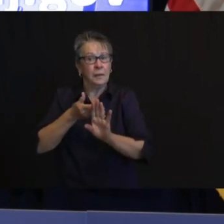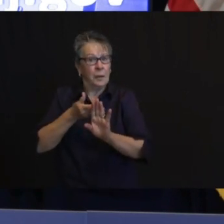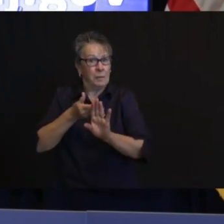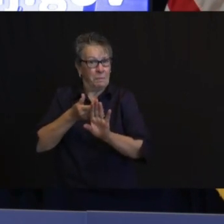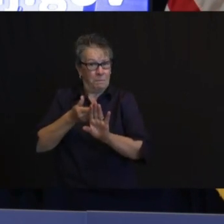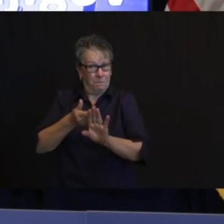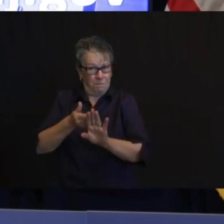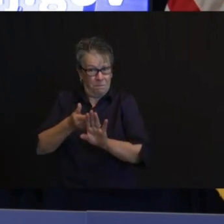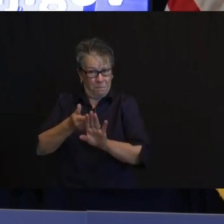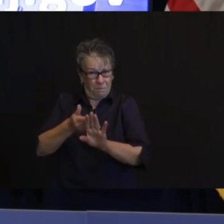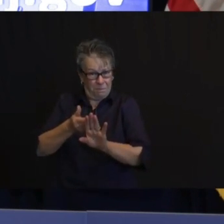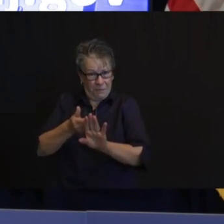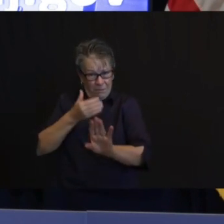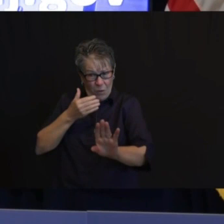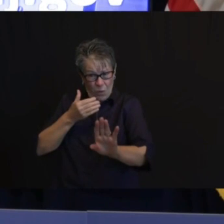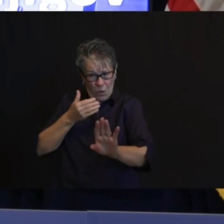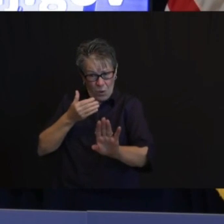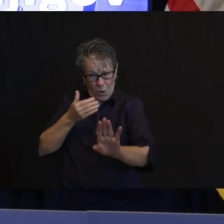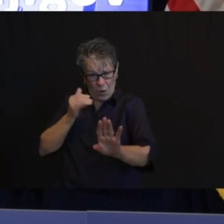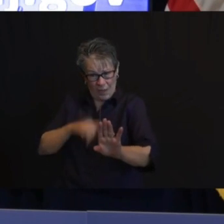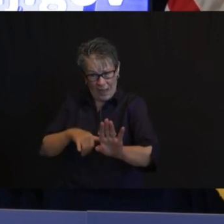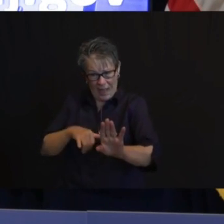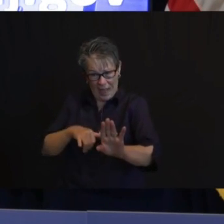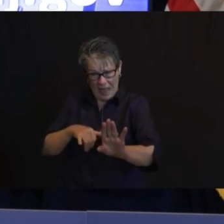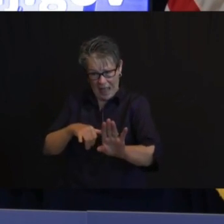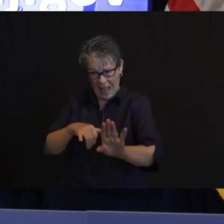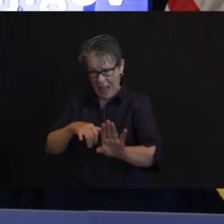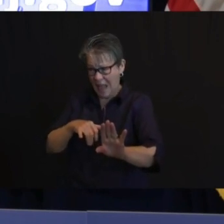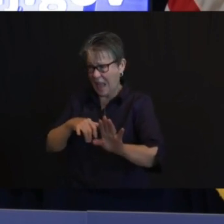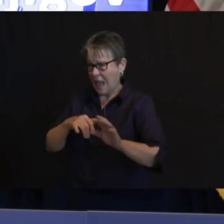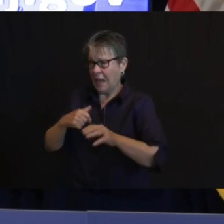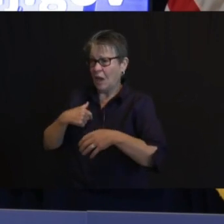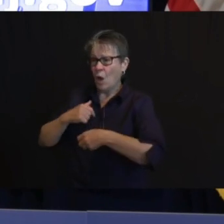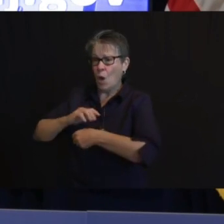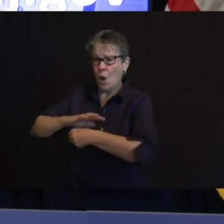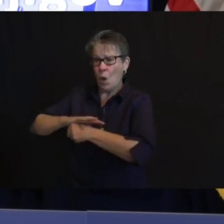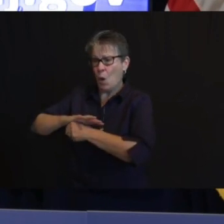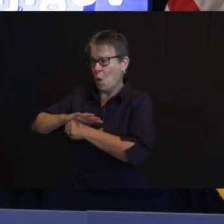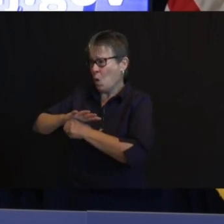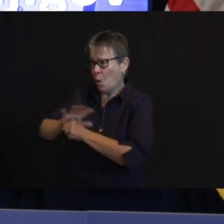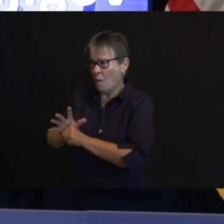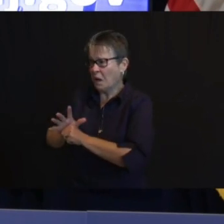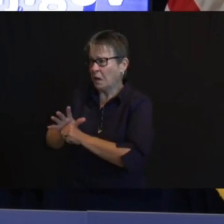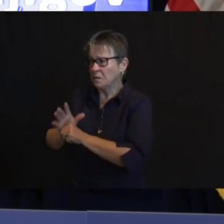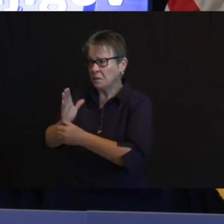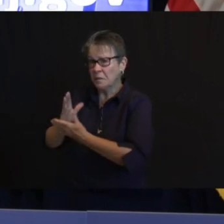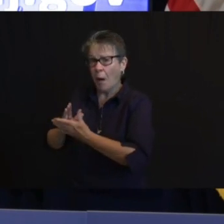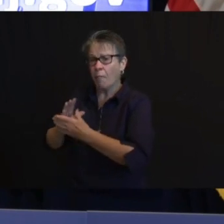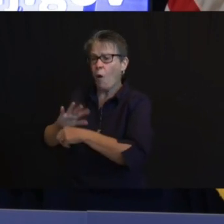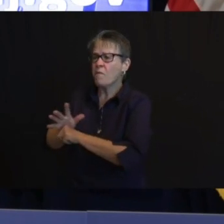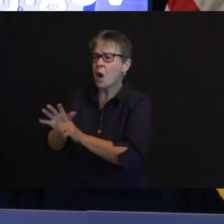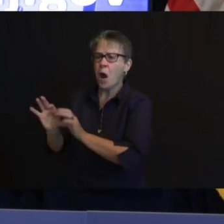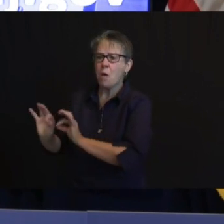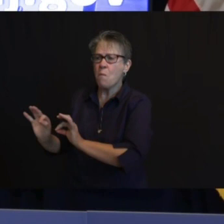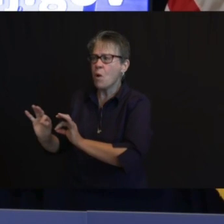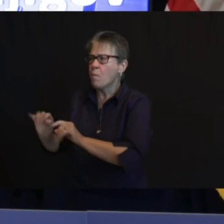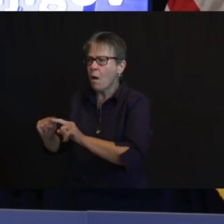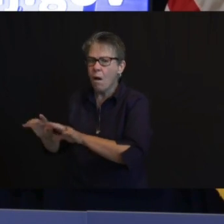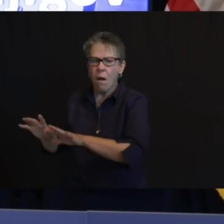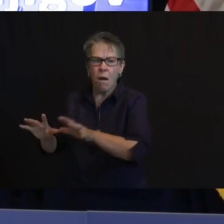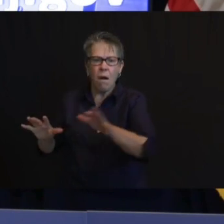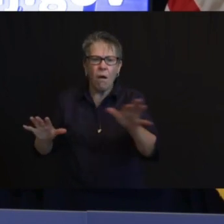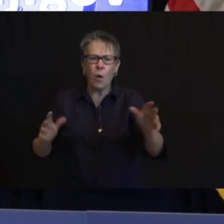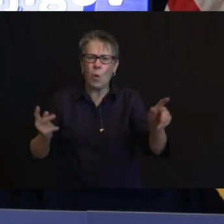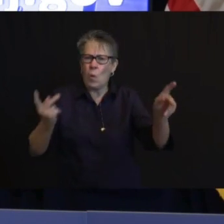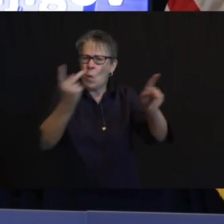be a minor illness in some, or lead to severe disease or even death in previously healthy individuals. Many